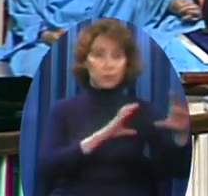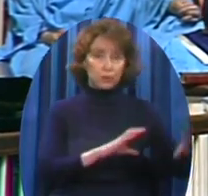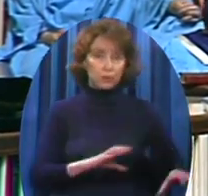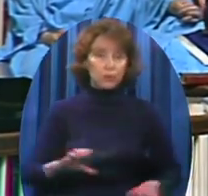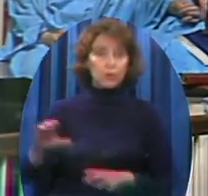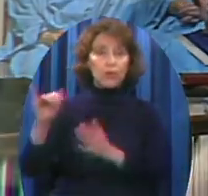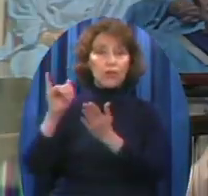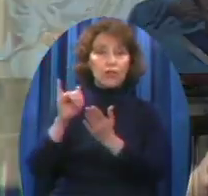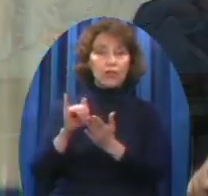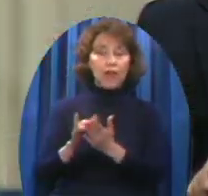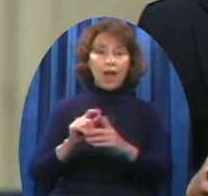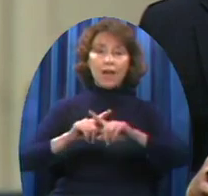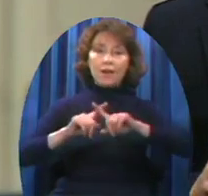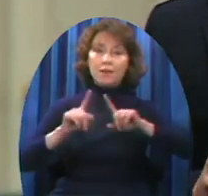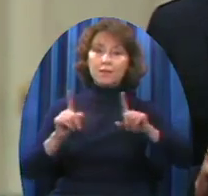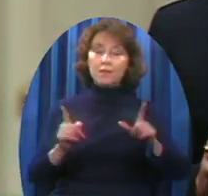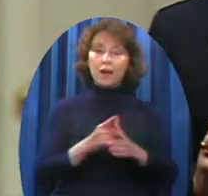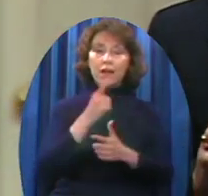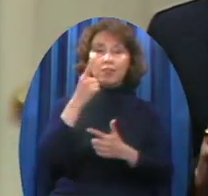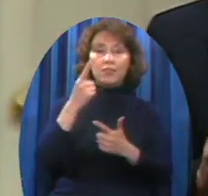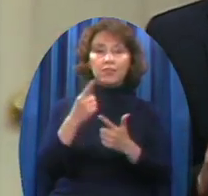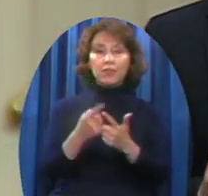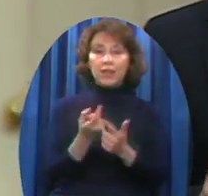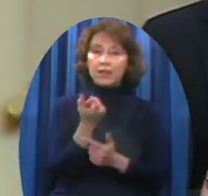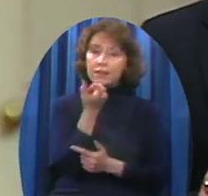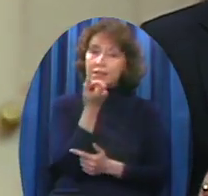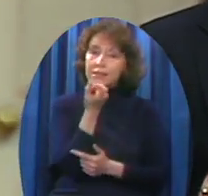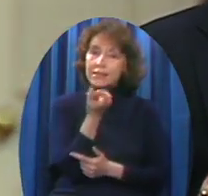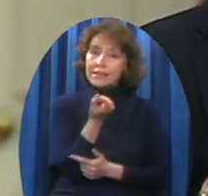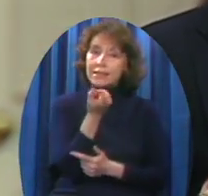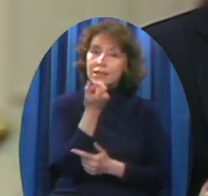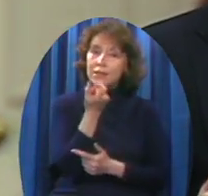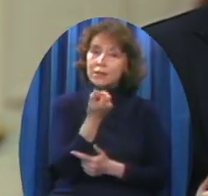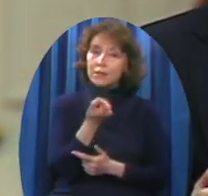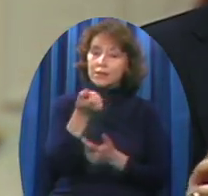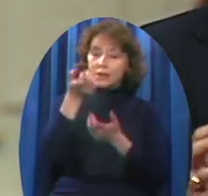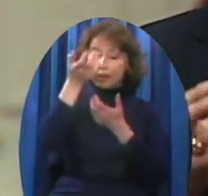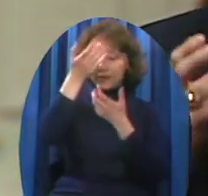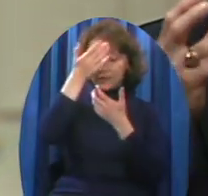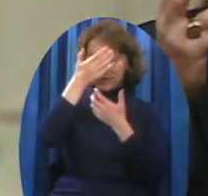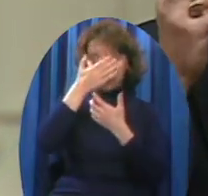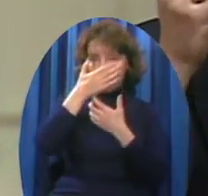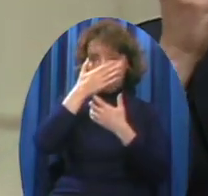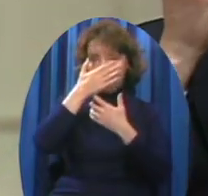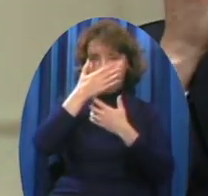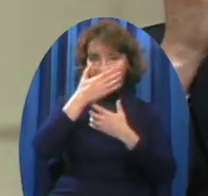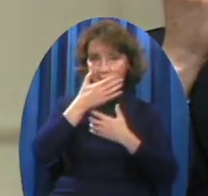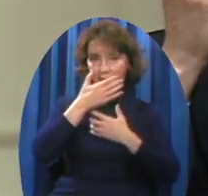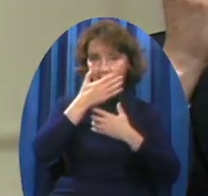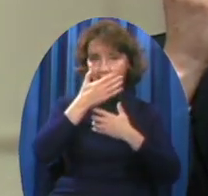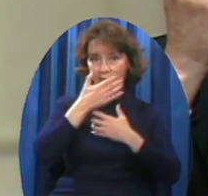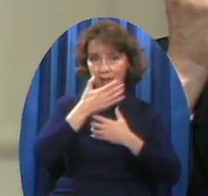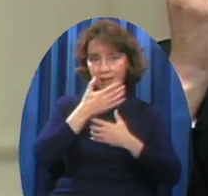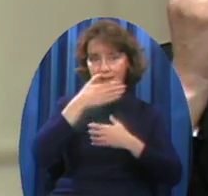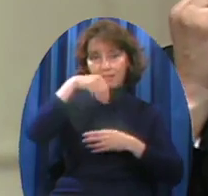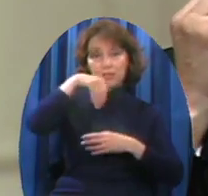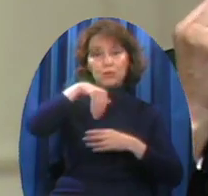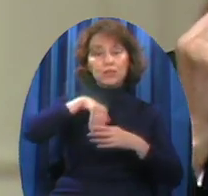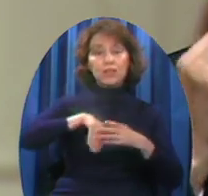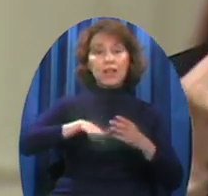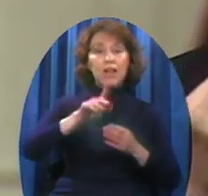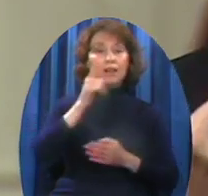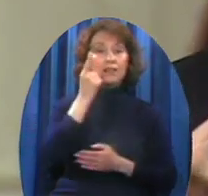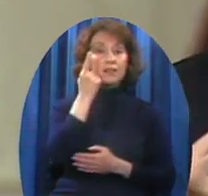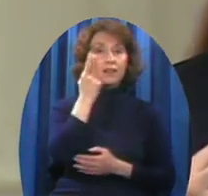But then a slight trace of sadness came back into